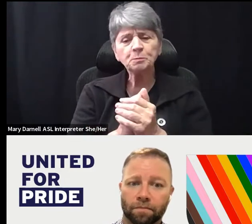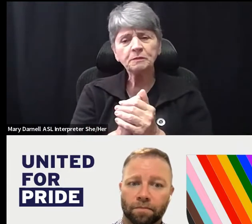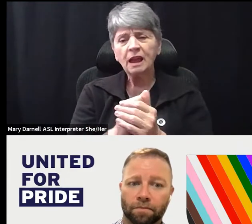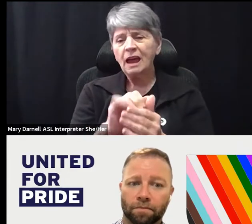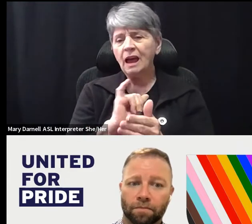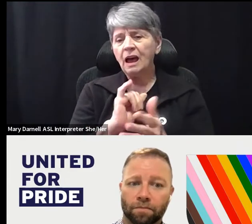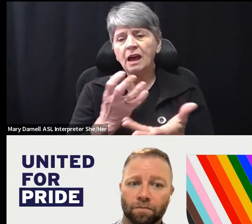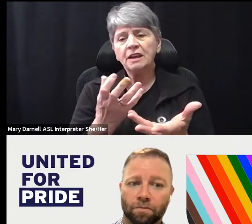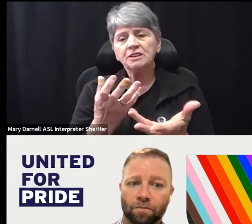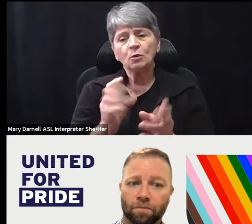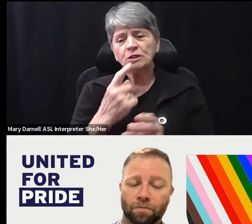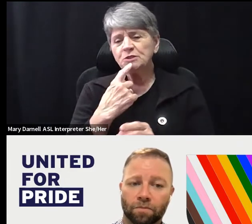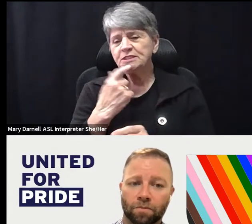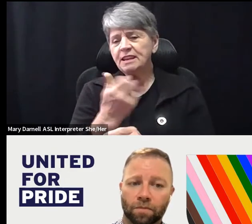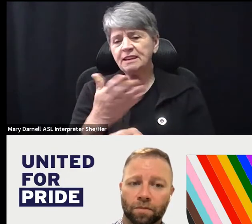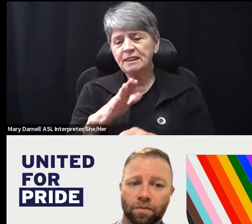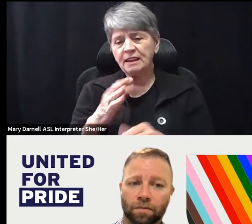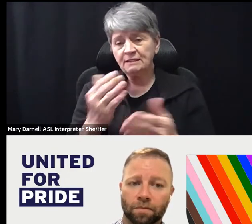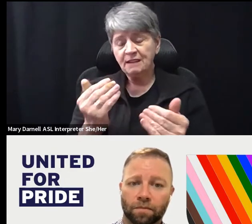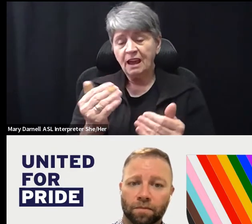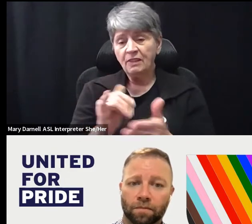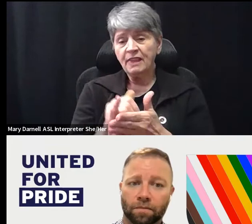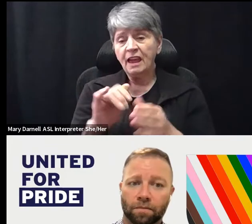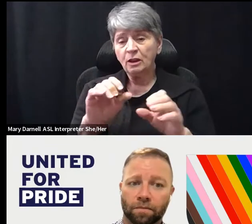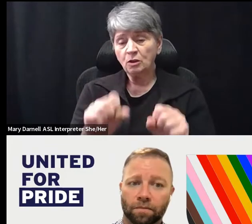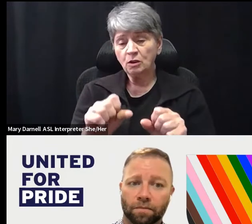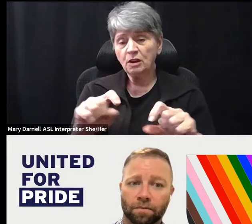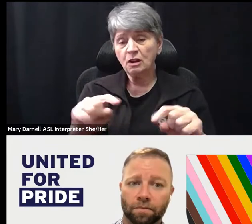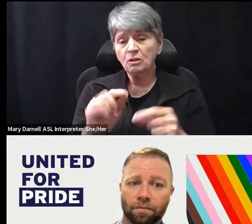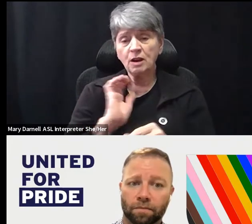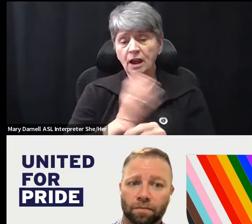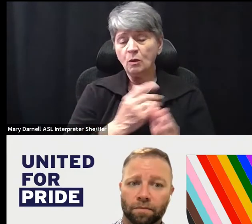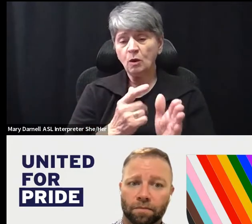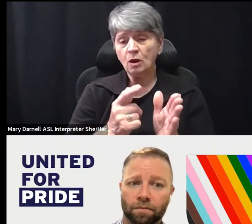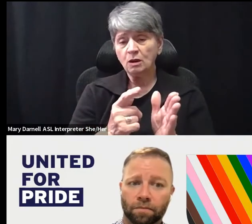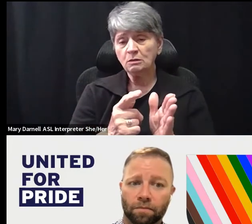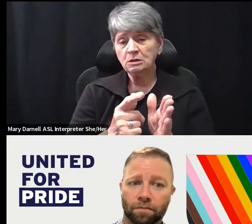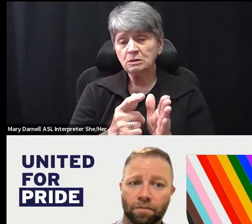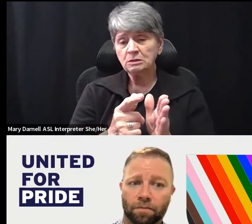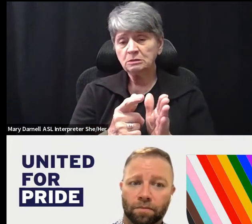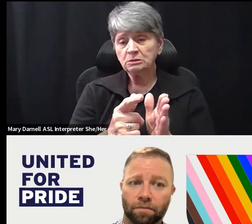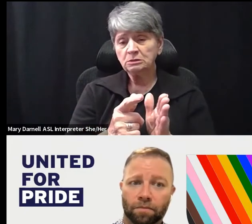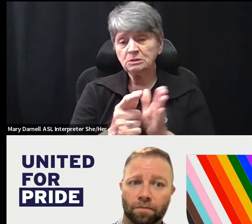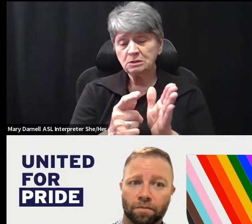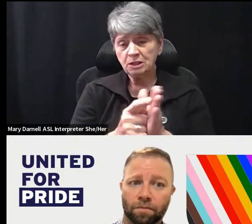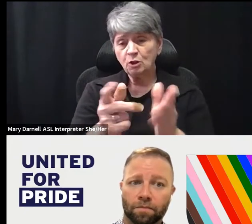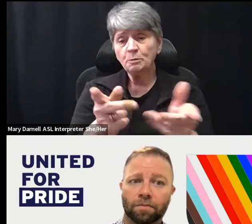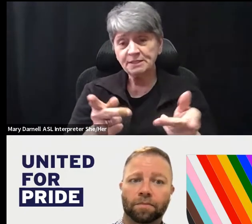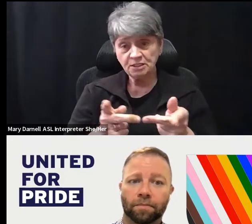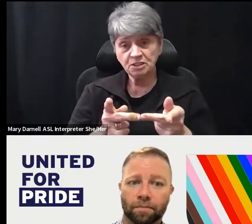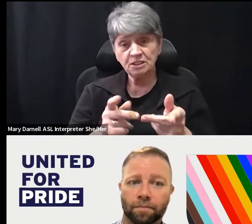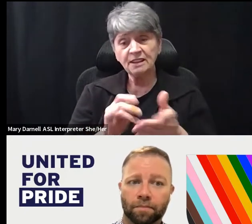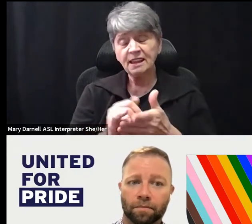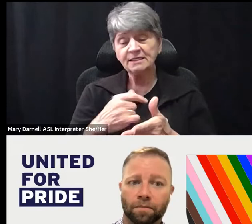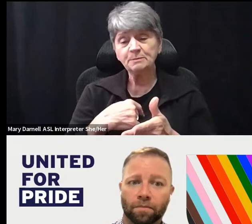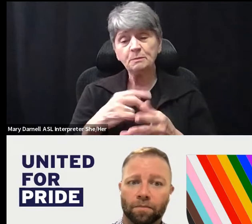anything on this webinar that could possibly jeopardize our litigation positions in those cases. So that's me being very cagey. I